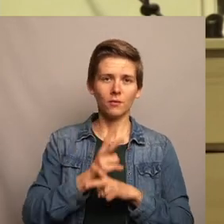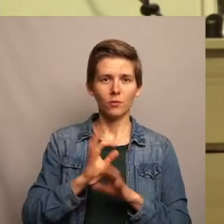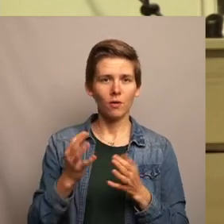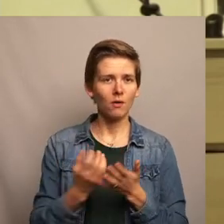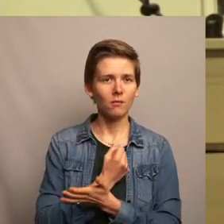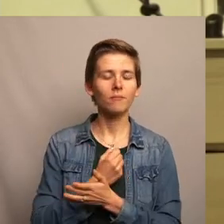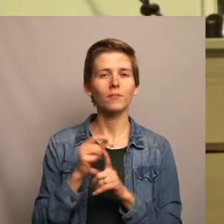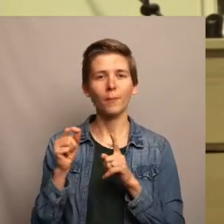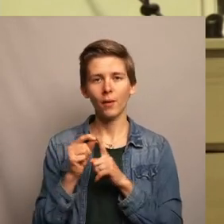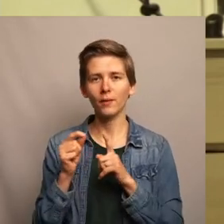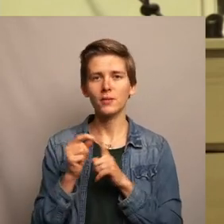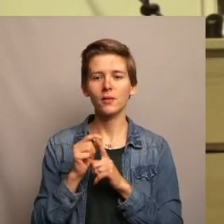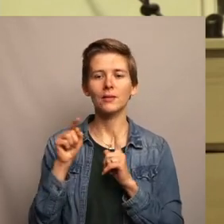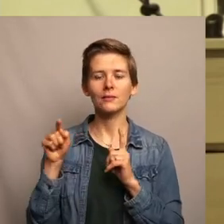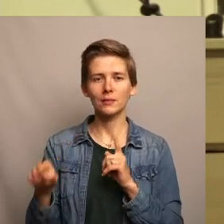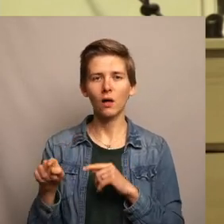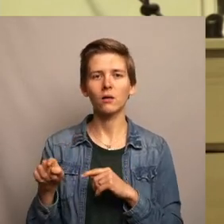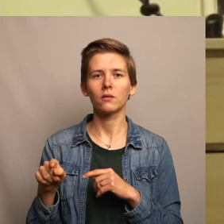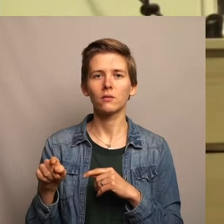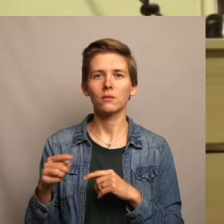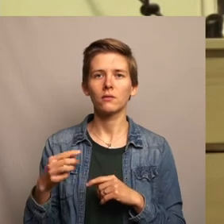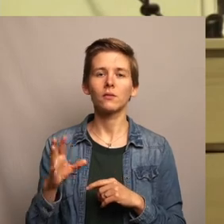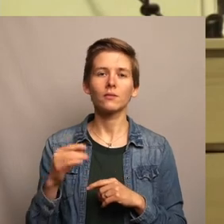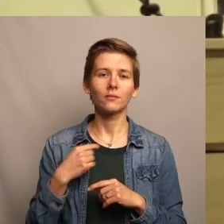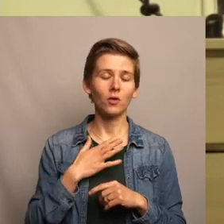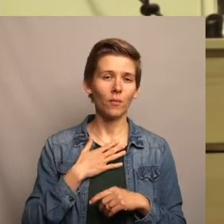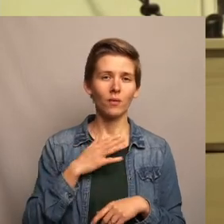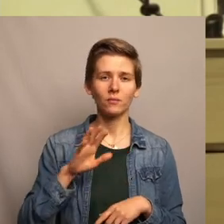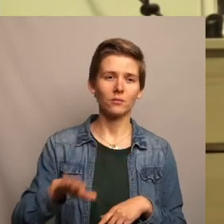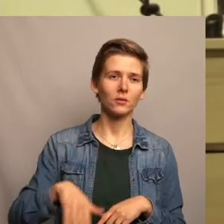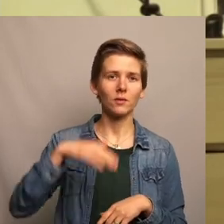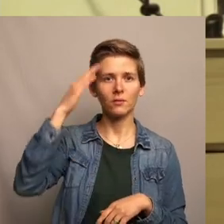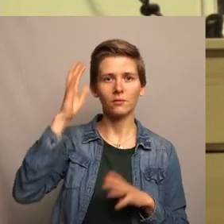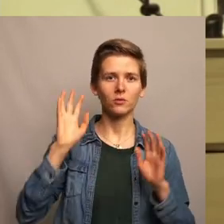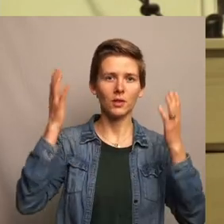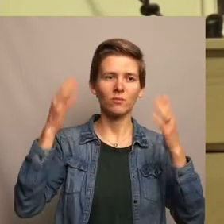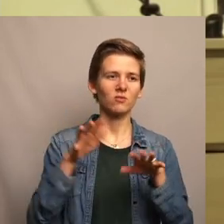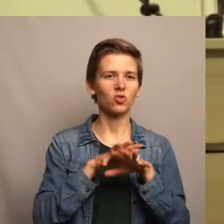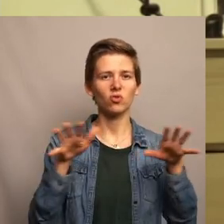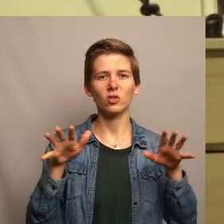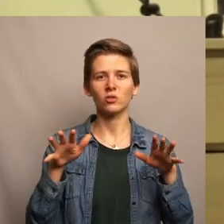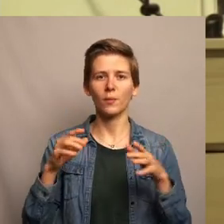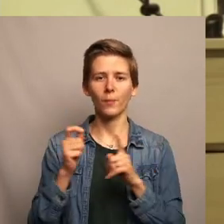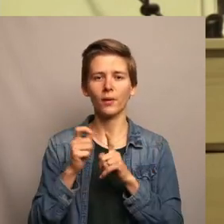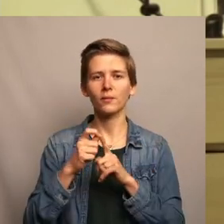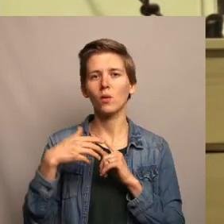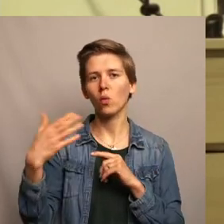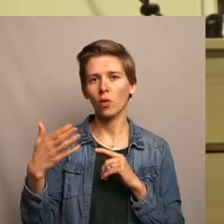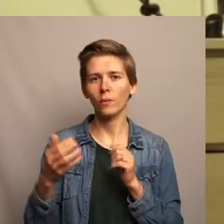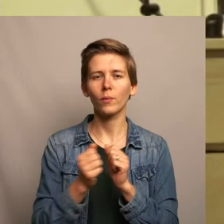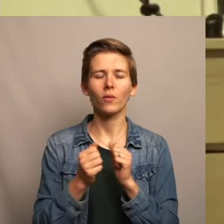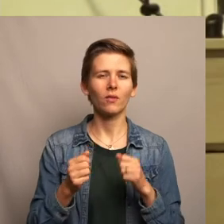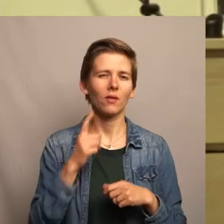that despite having lived a lot of my adult life outside Pakistan, I had a sense of being out of